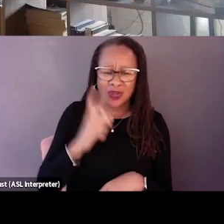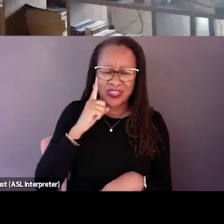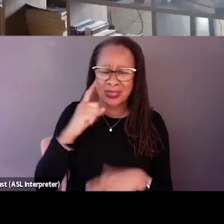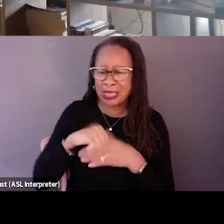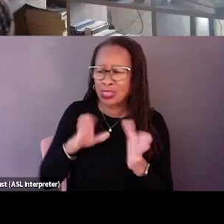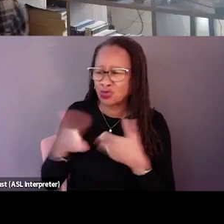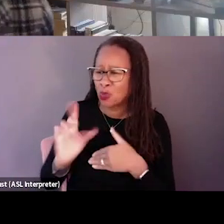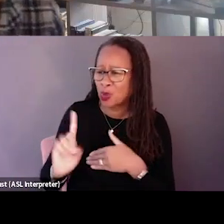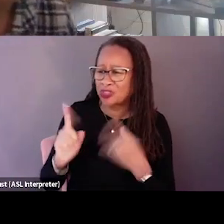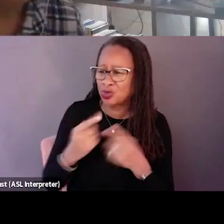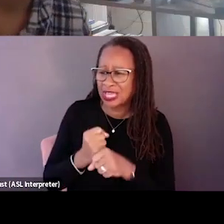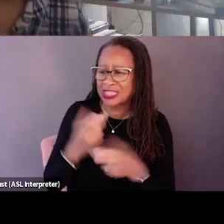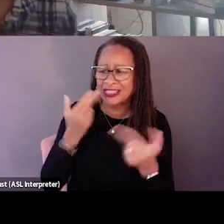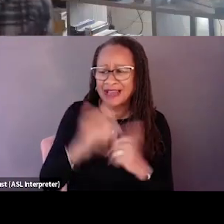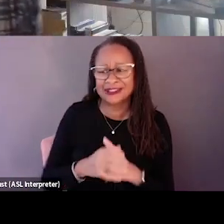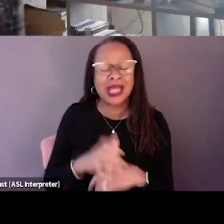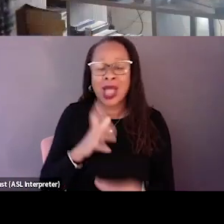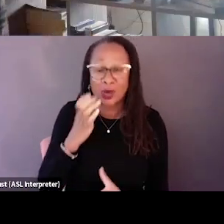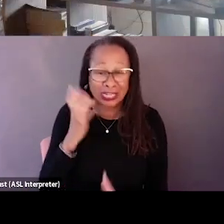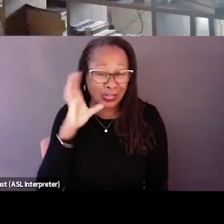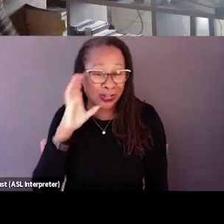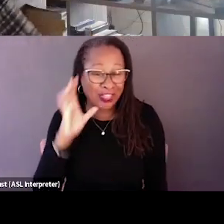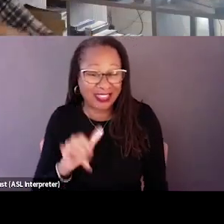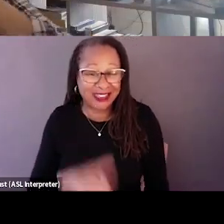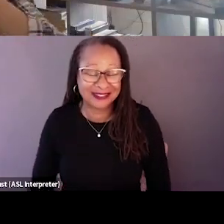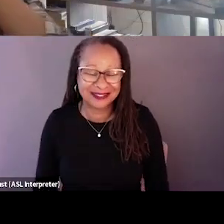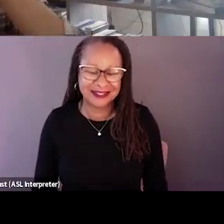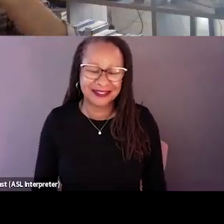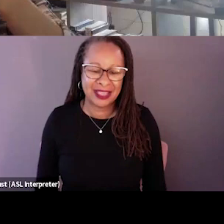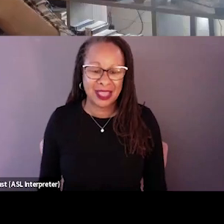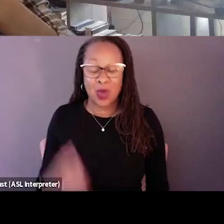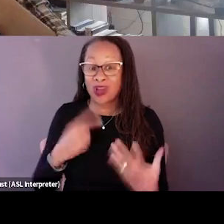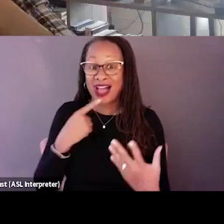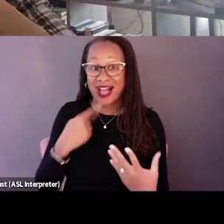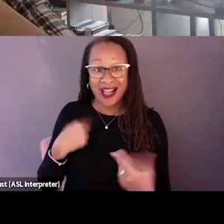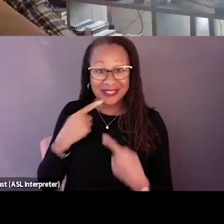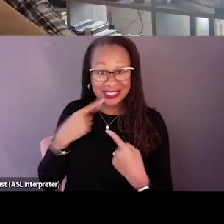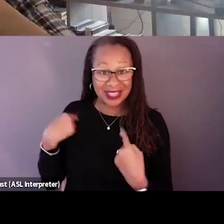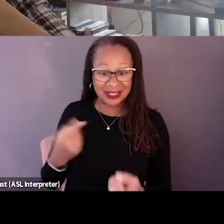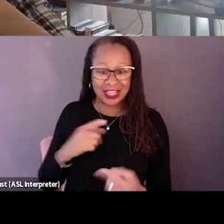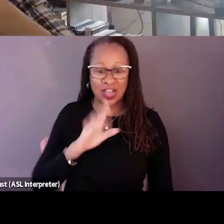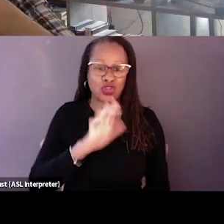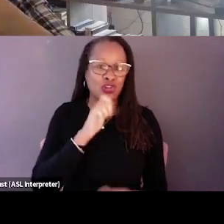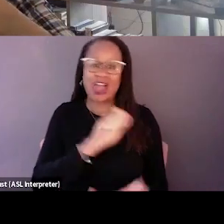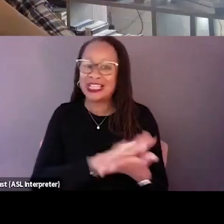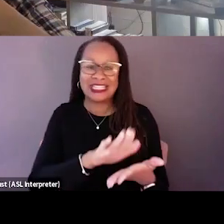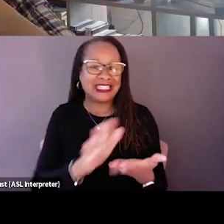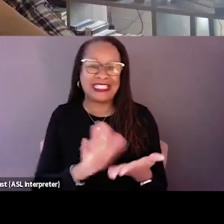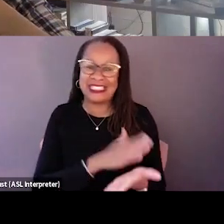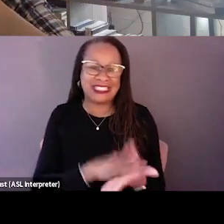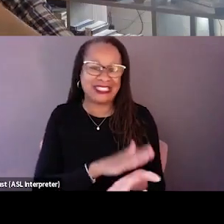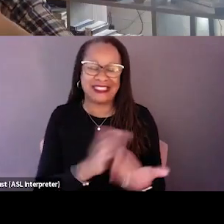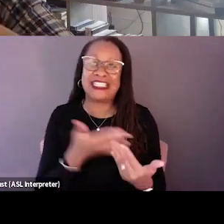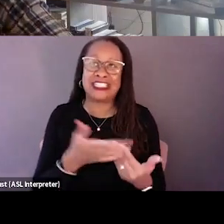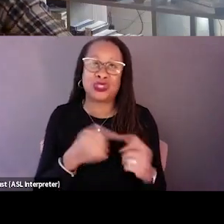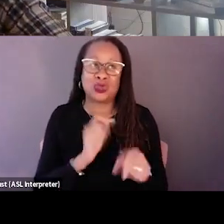those conversations. I want to Well, hear that. what I've been saying is that you're not easy to work with, but